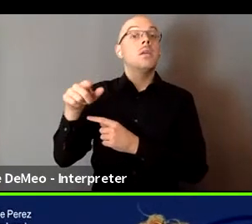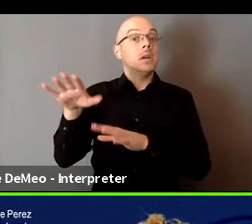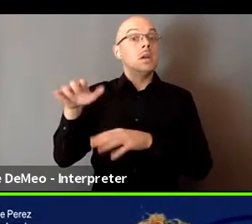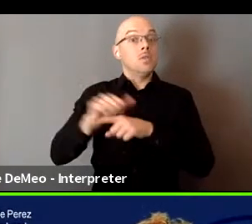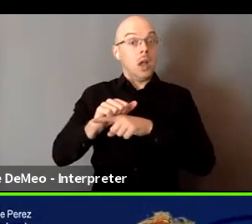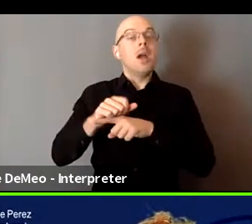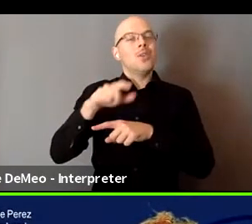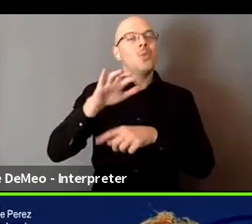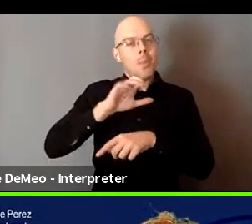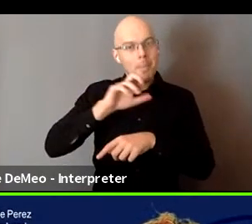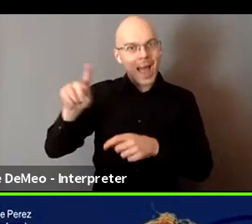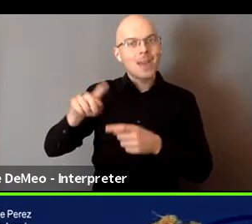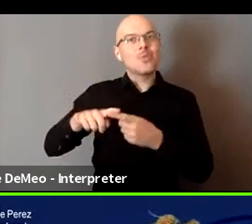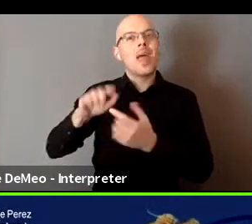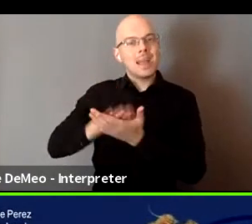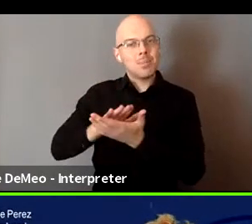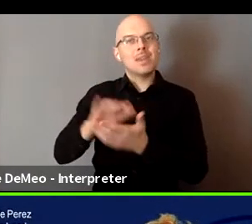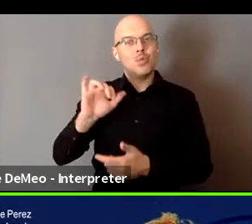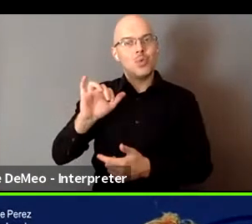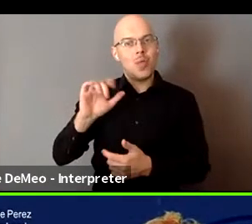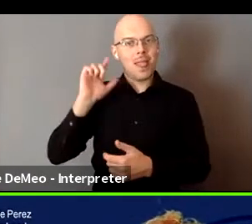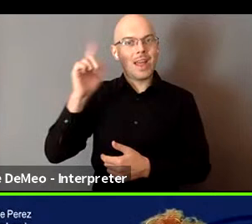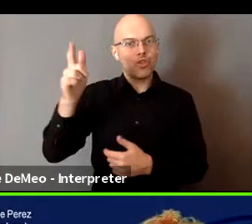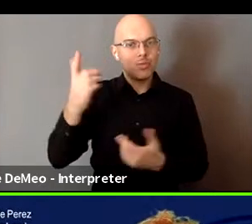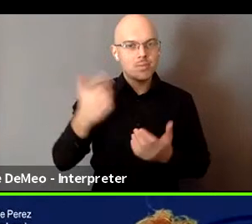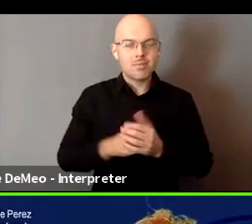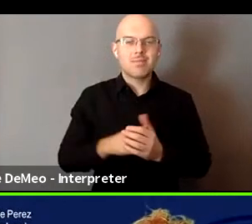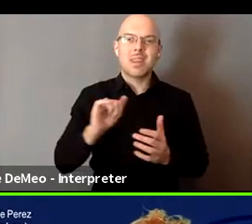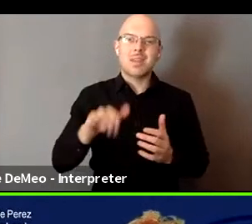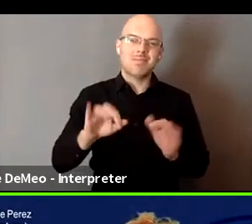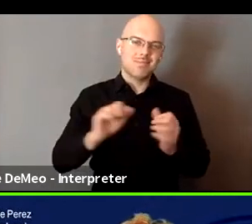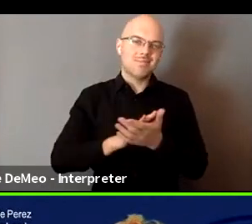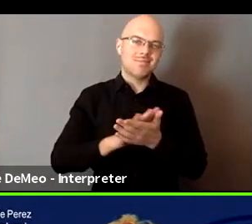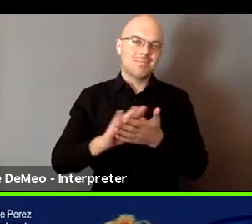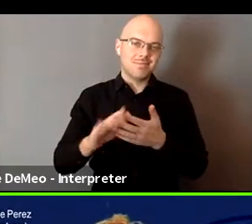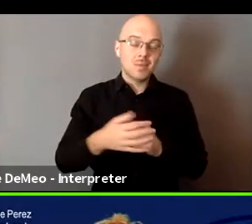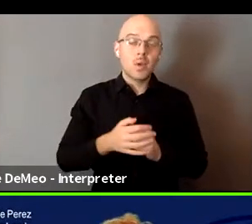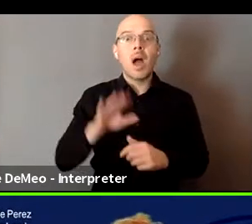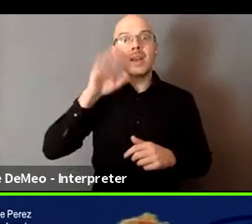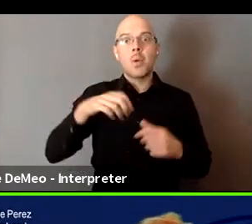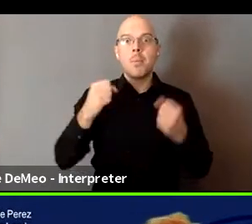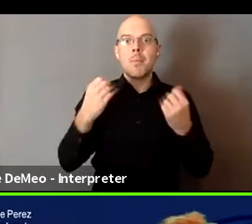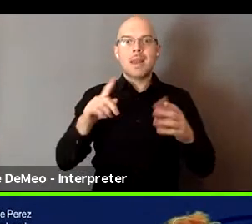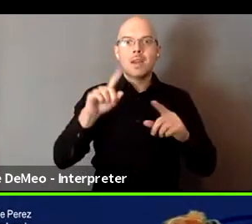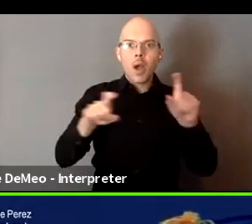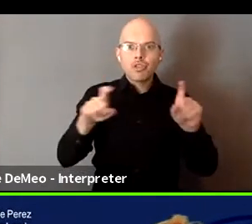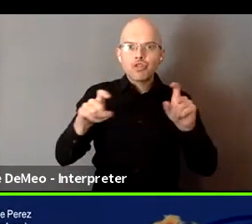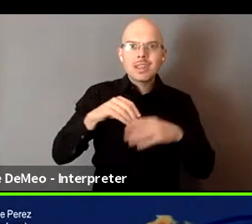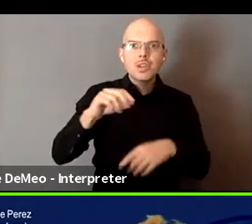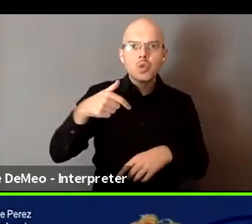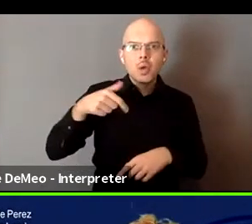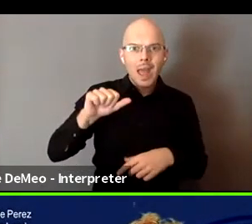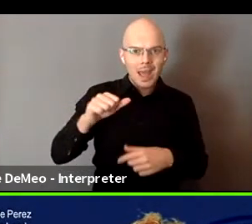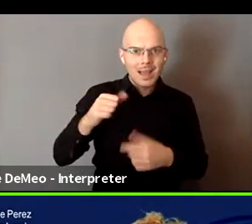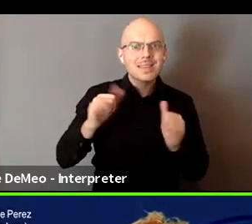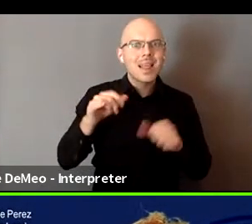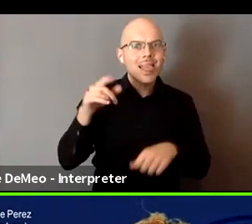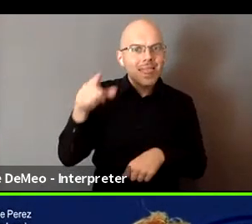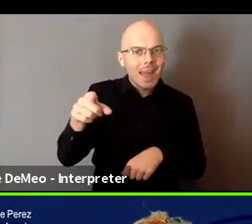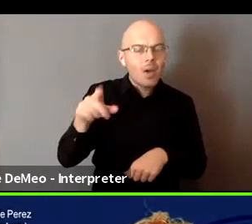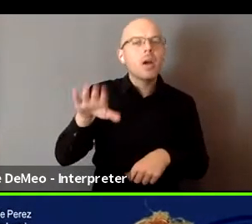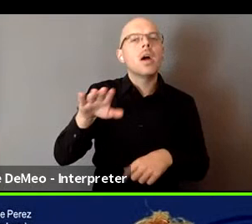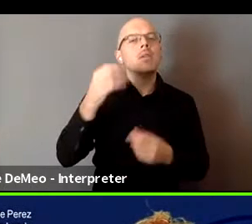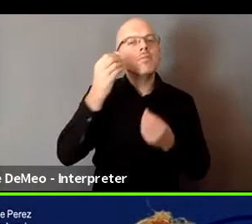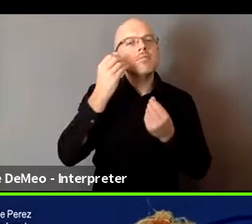traffic control specialist position. I know we have several questions still in the Q&A section. Please know that we